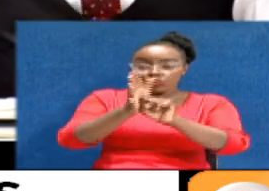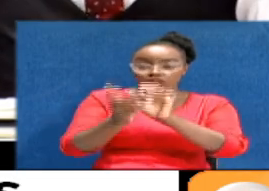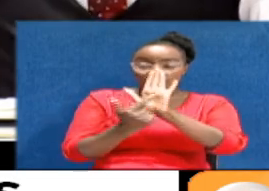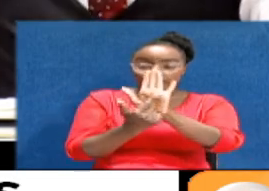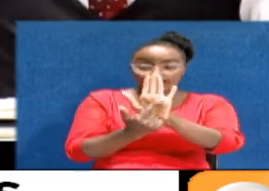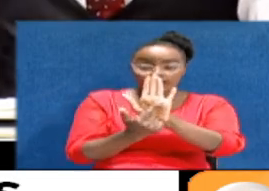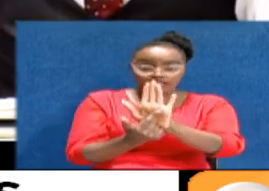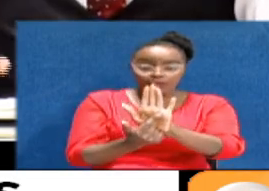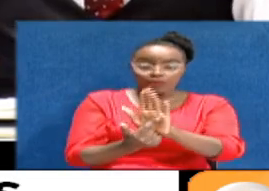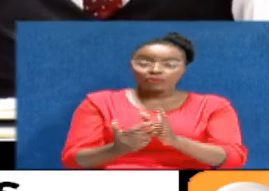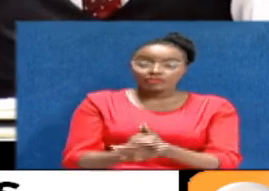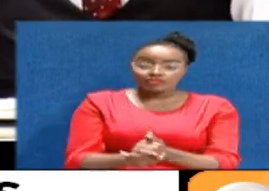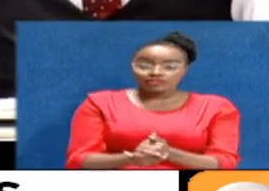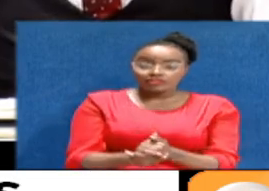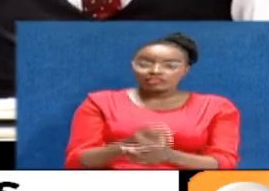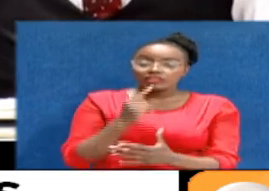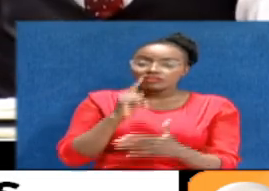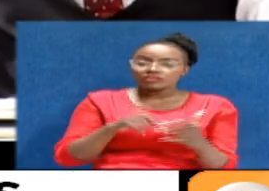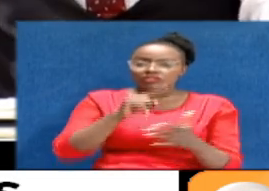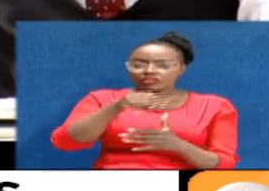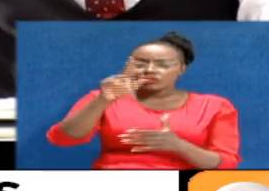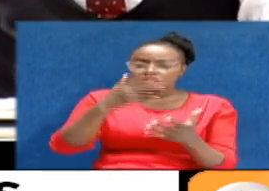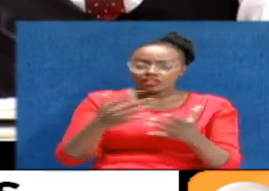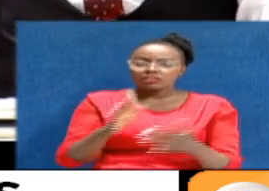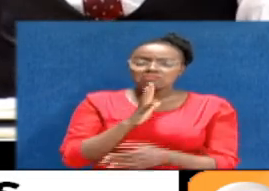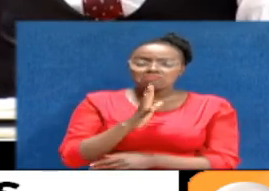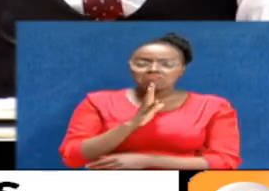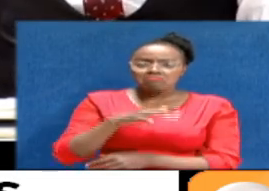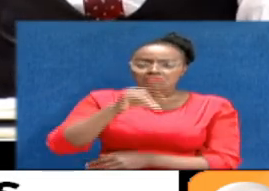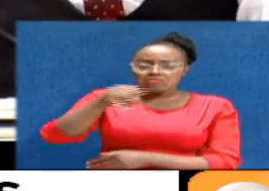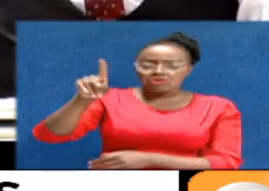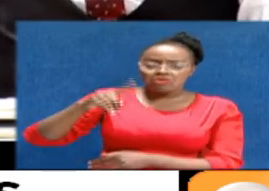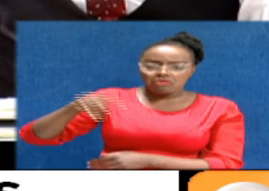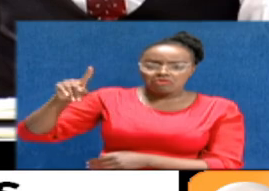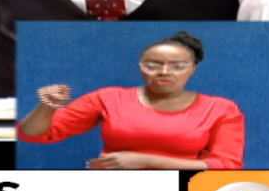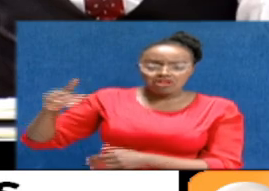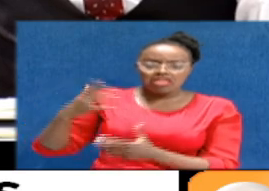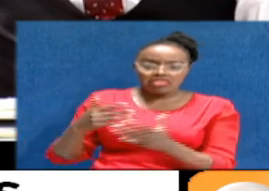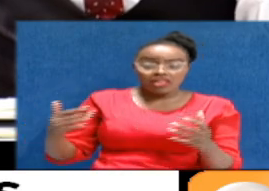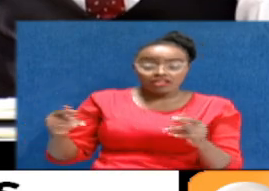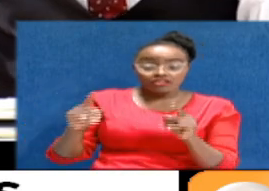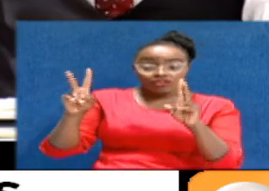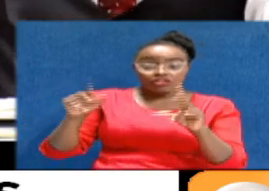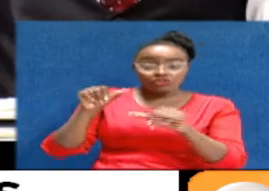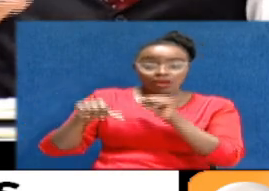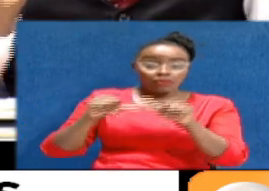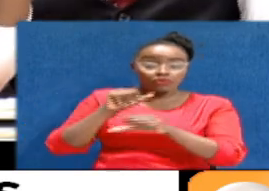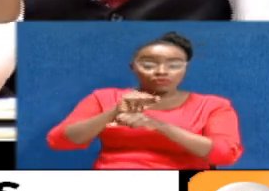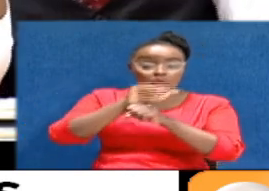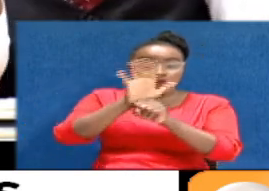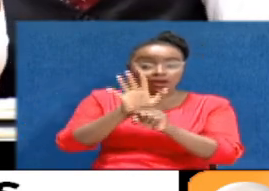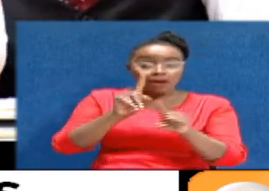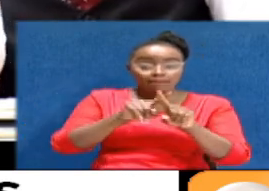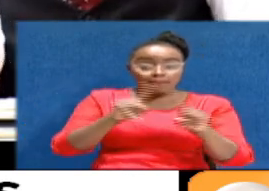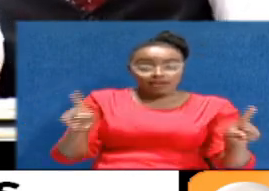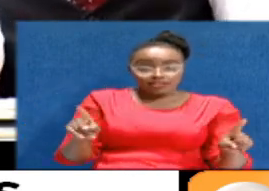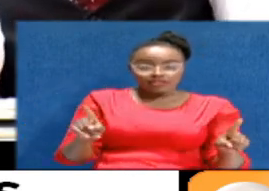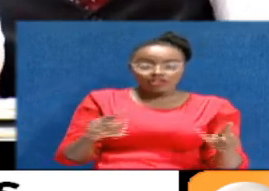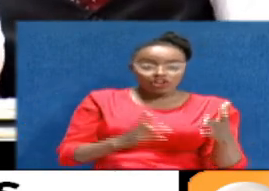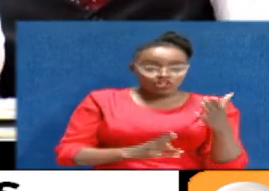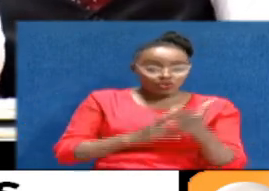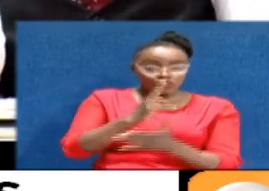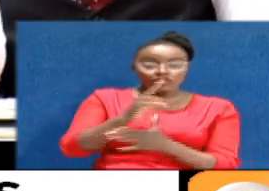example. Mm-hmm. She said all the right things, and she's been saying all these right things on coronavirus. But quite